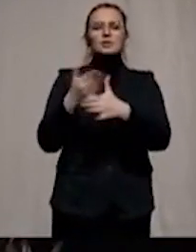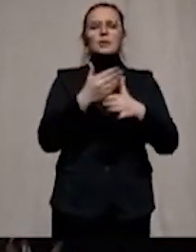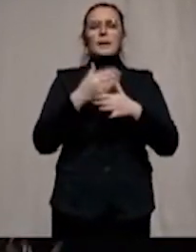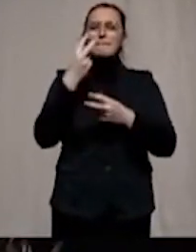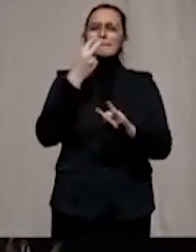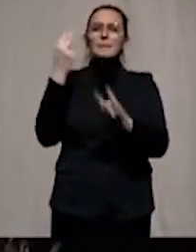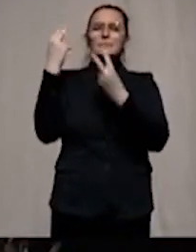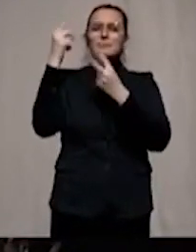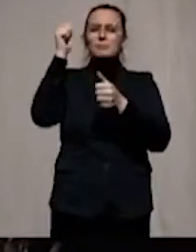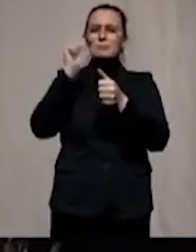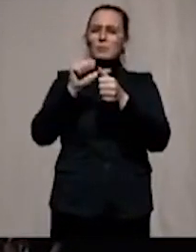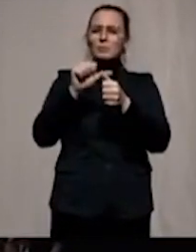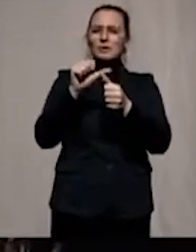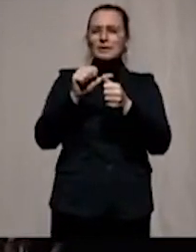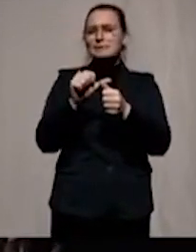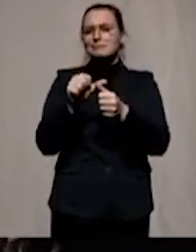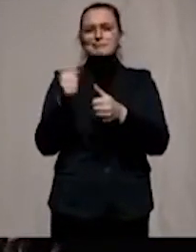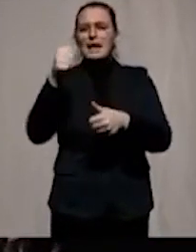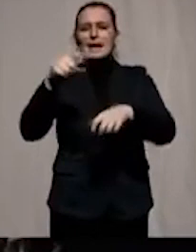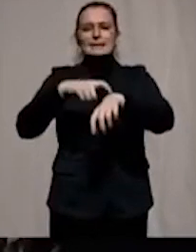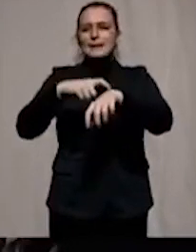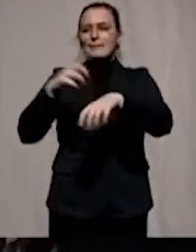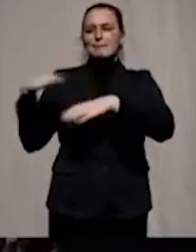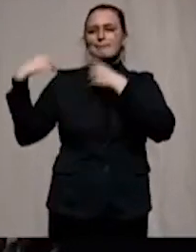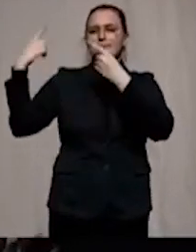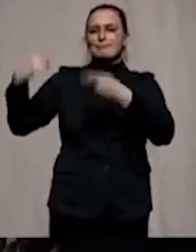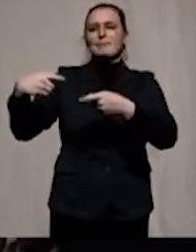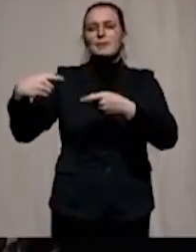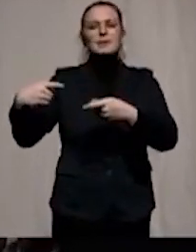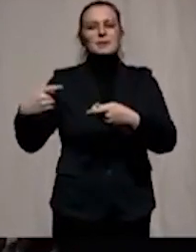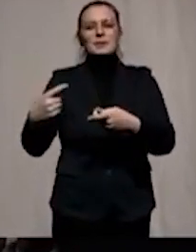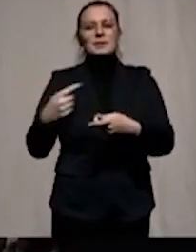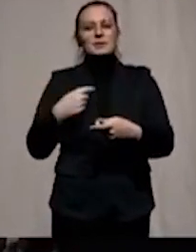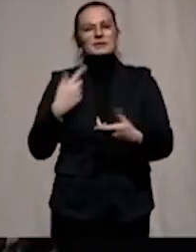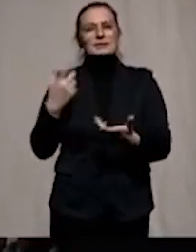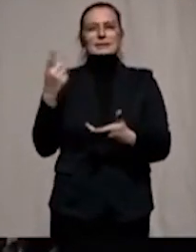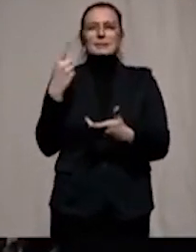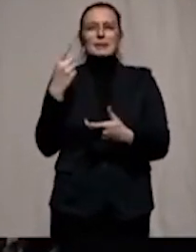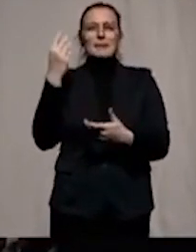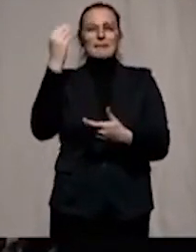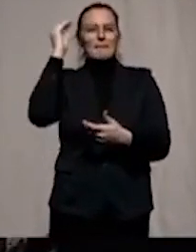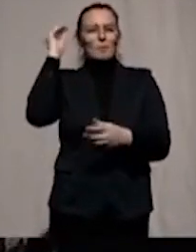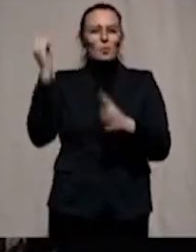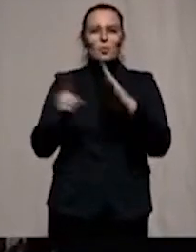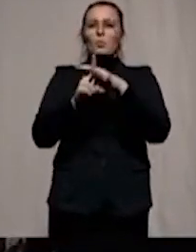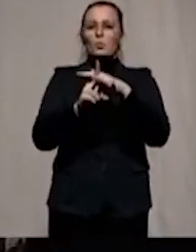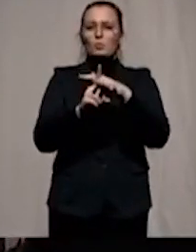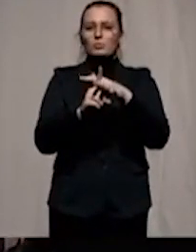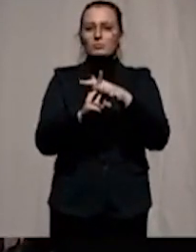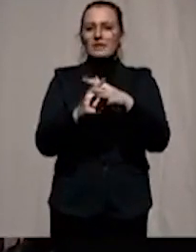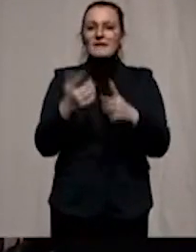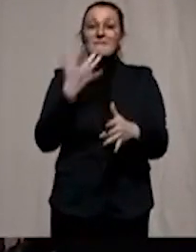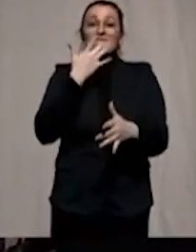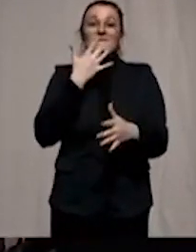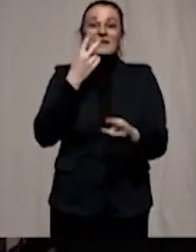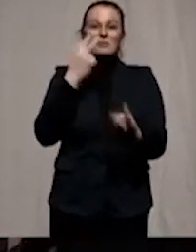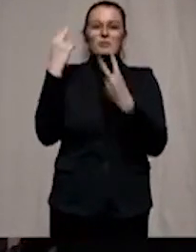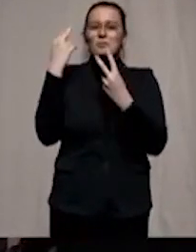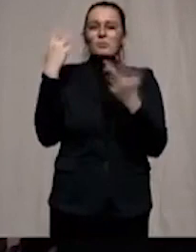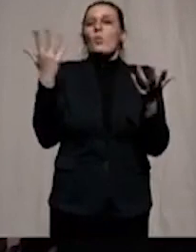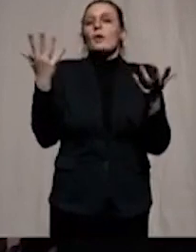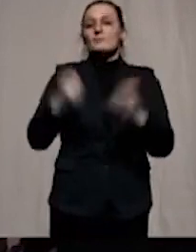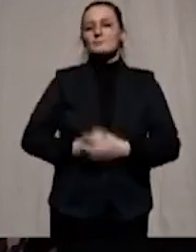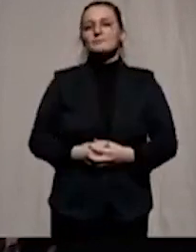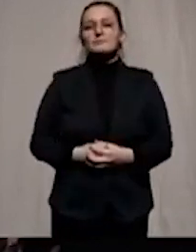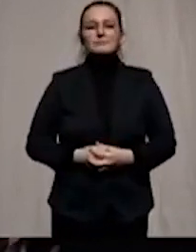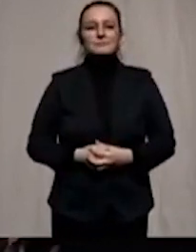but just try to think about, something that sticks out in your mind. The second somebody says, what's your favorite memory? What's the first thing that pops out to you? So I guess we can start